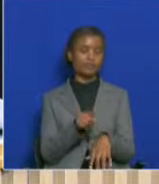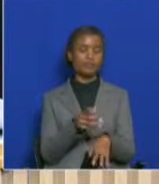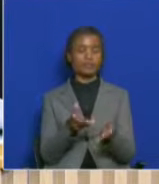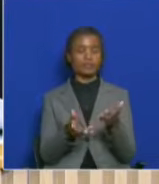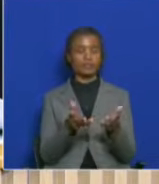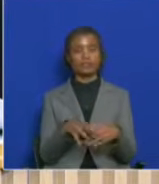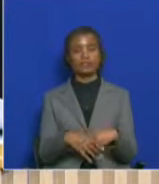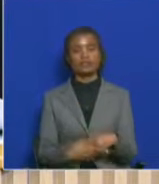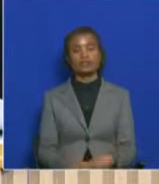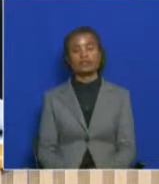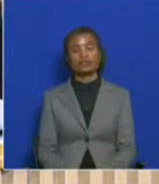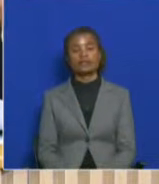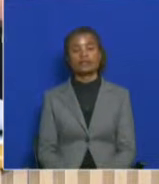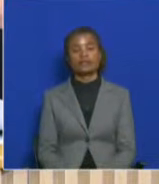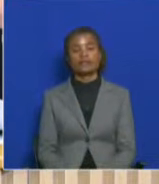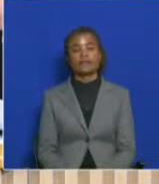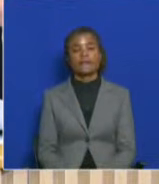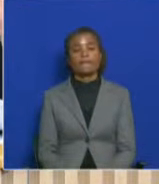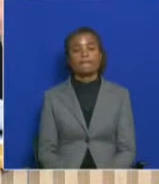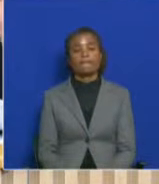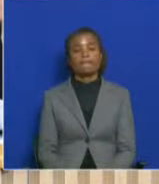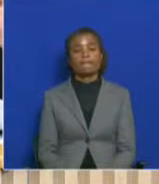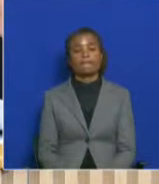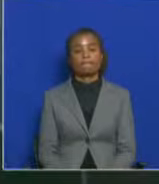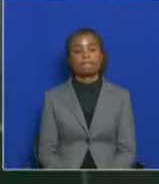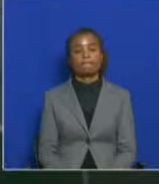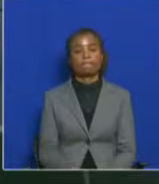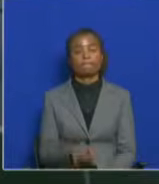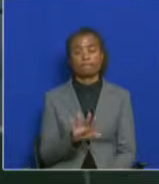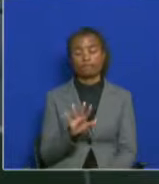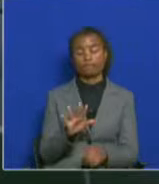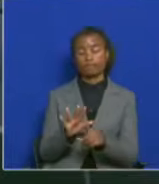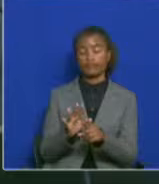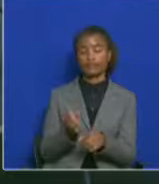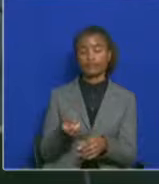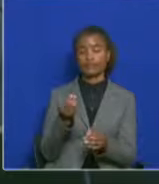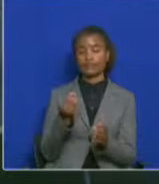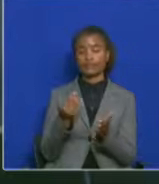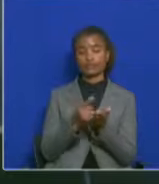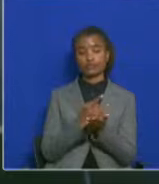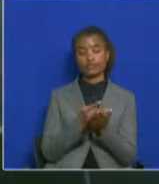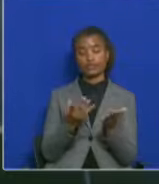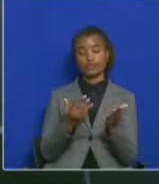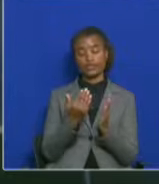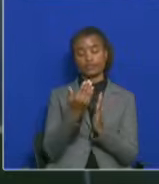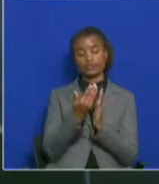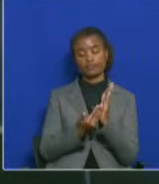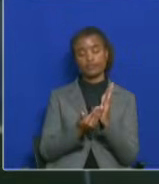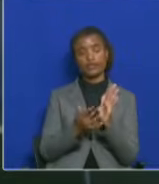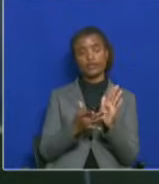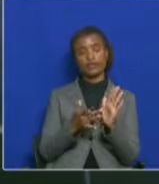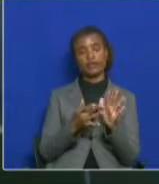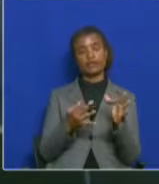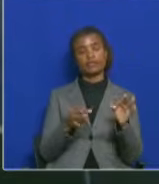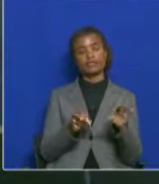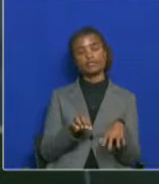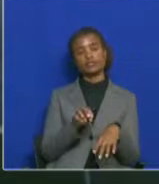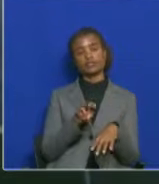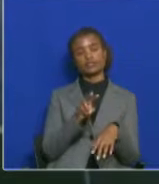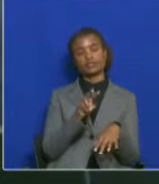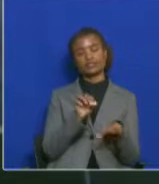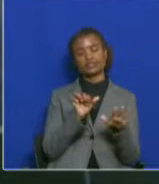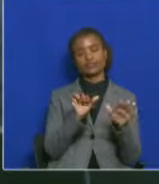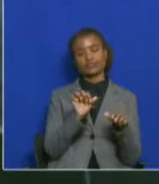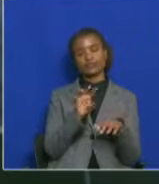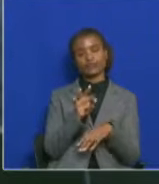Chair, why don't I do this? On the WhatsApp chats, it's page 6343. And it's for ease of reading